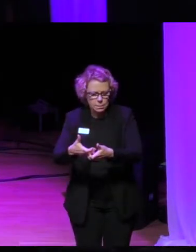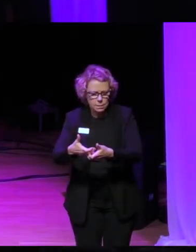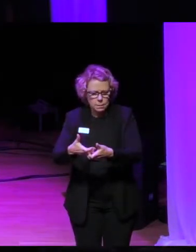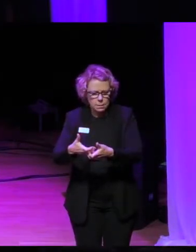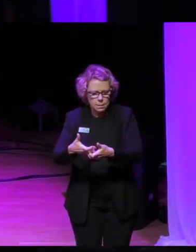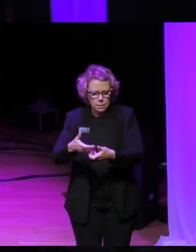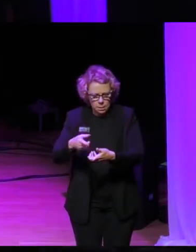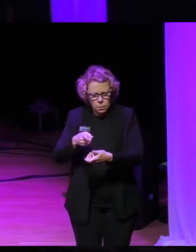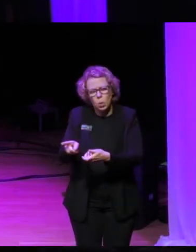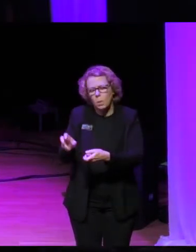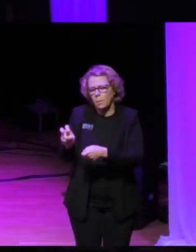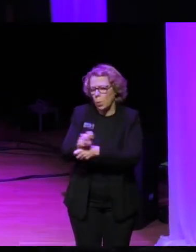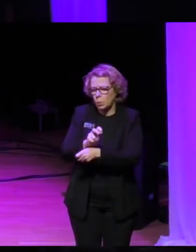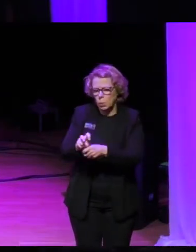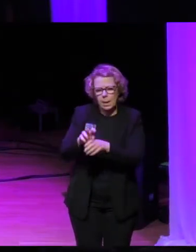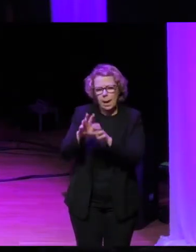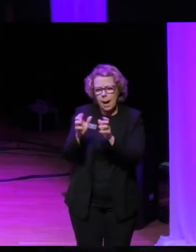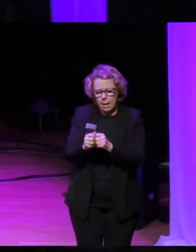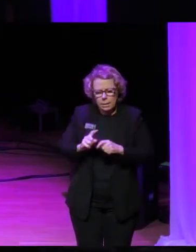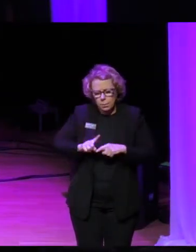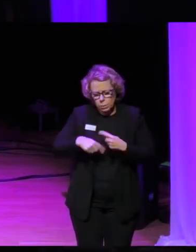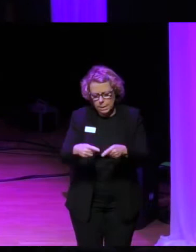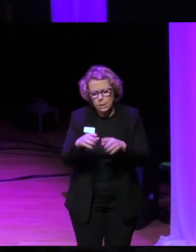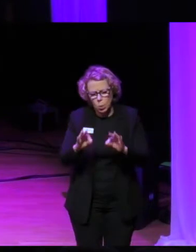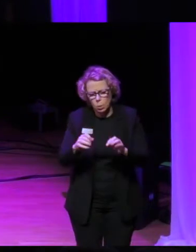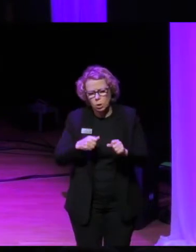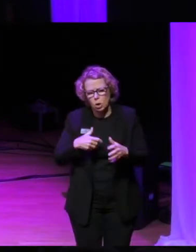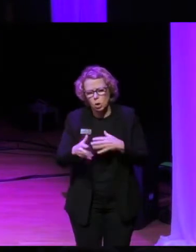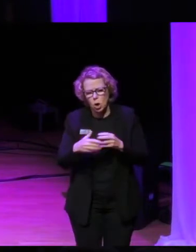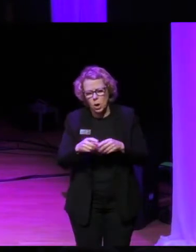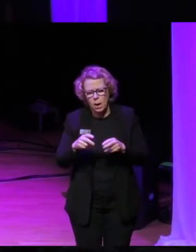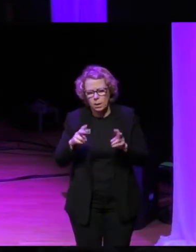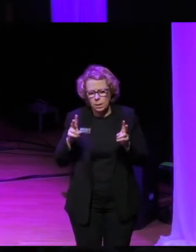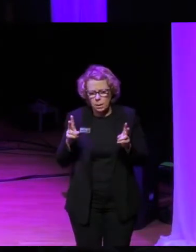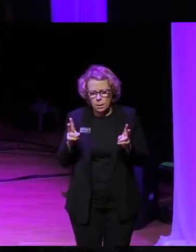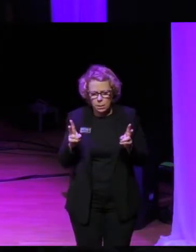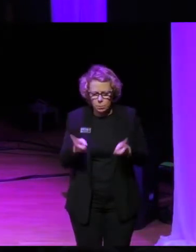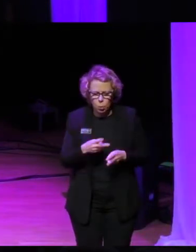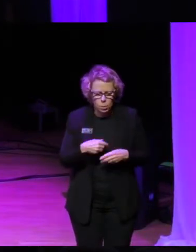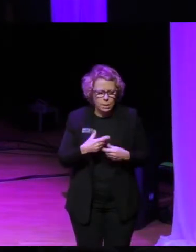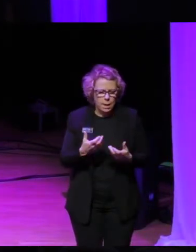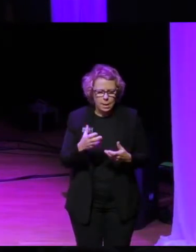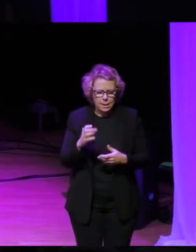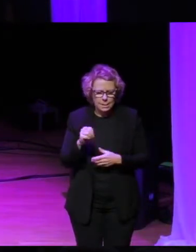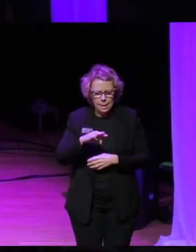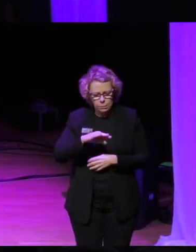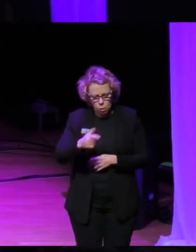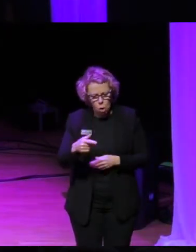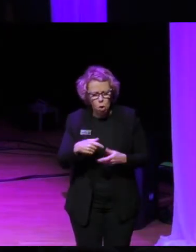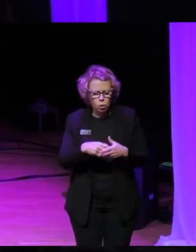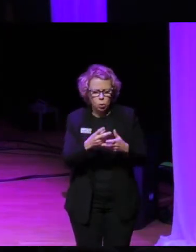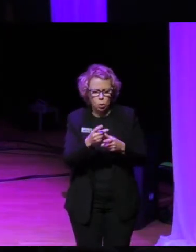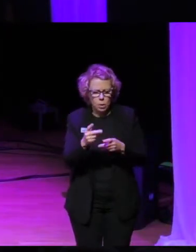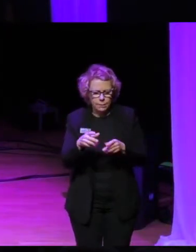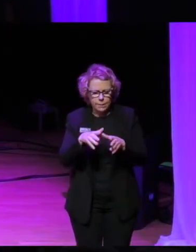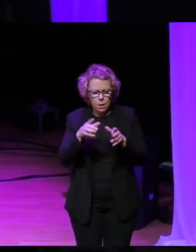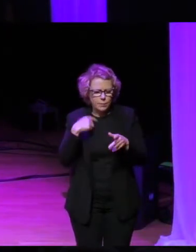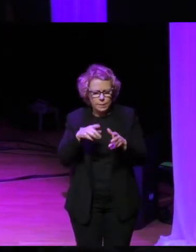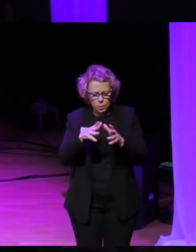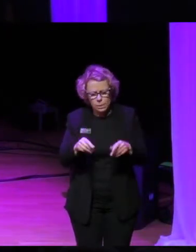know, the process of doing that, and both the House and the Senate are involved. On the second question